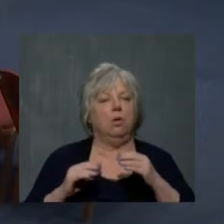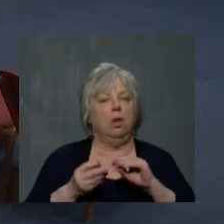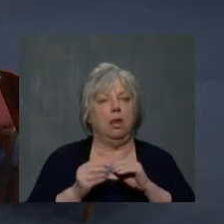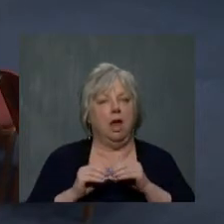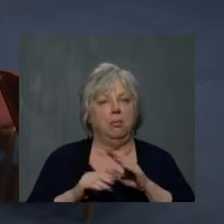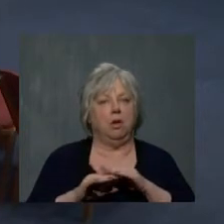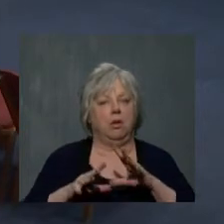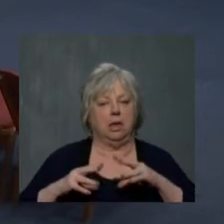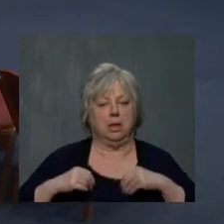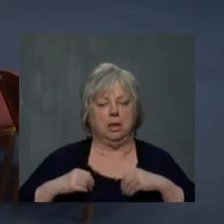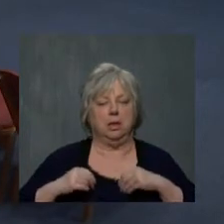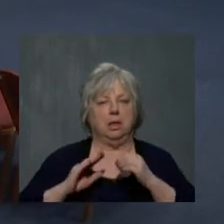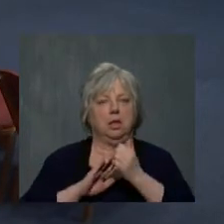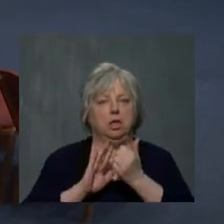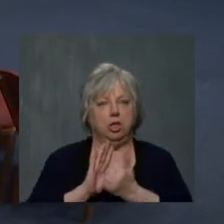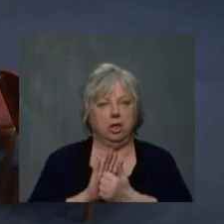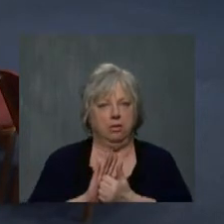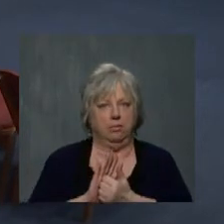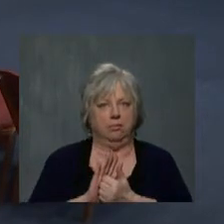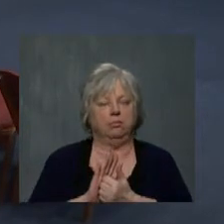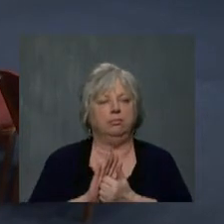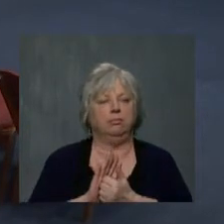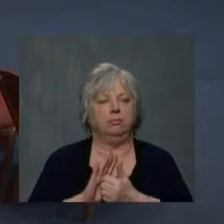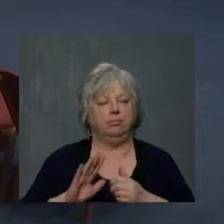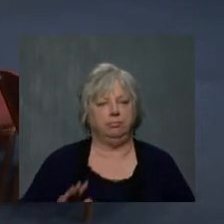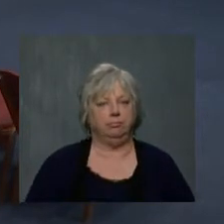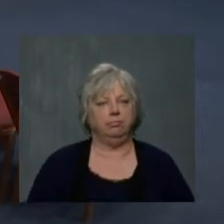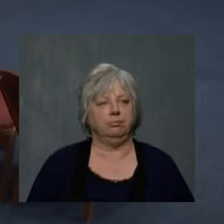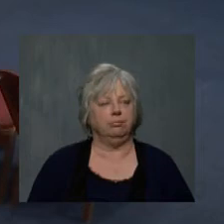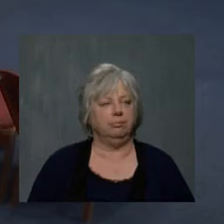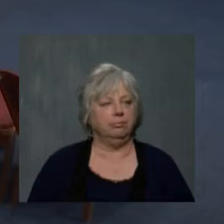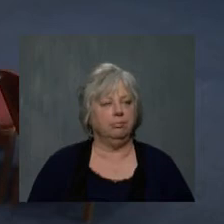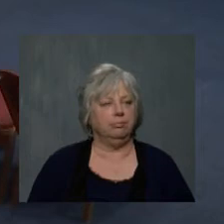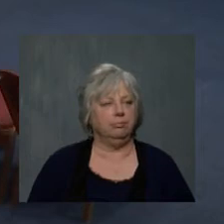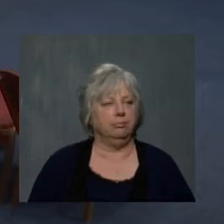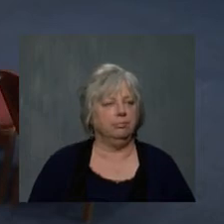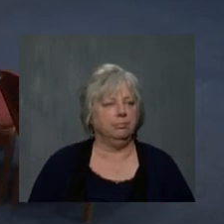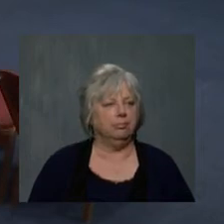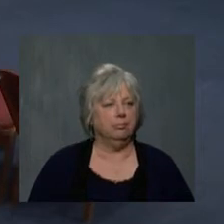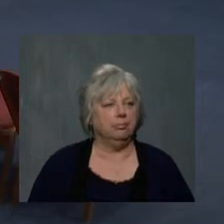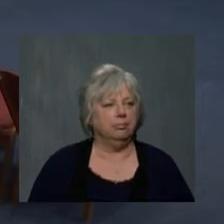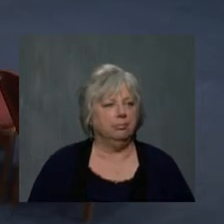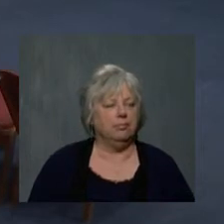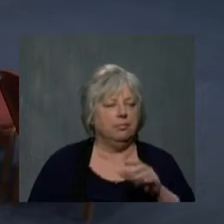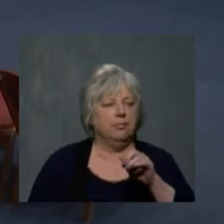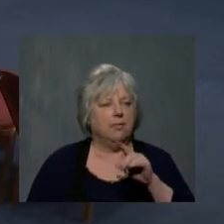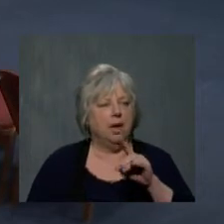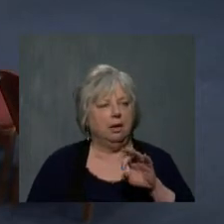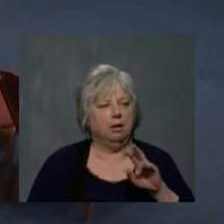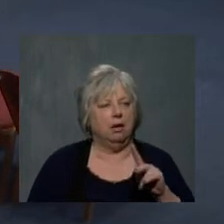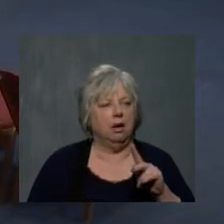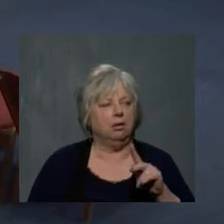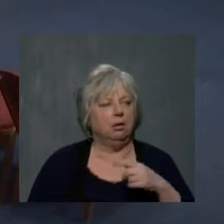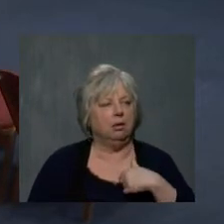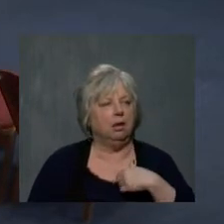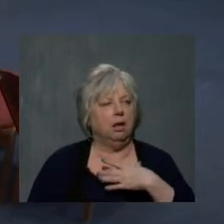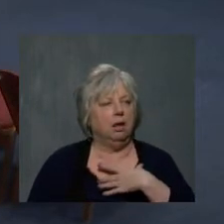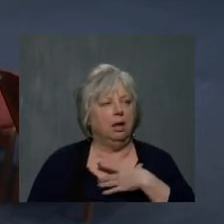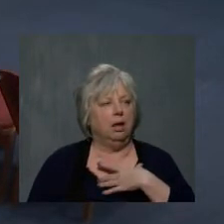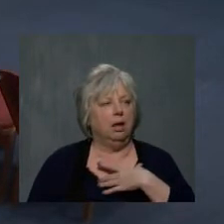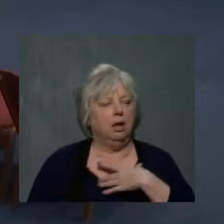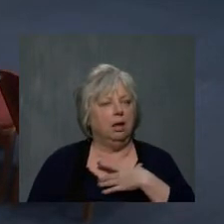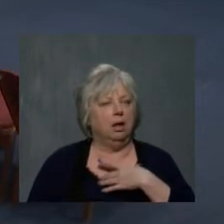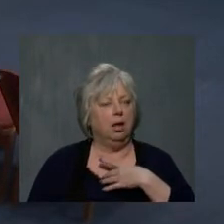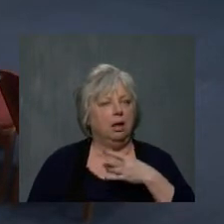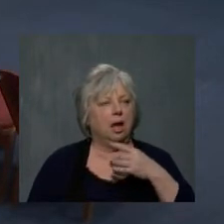consent agenda for questions. I'd like to have a presentation on M2. Director